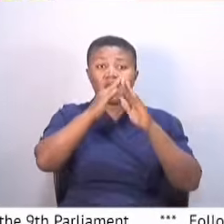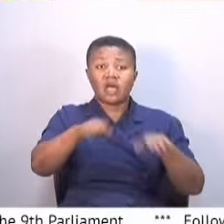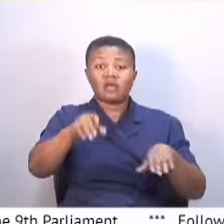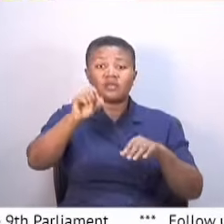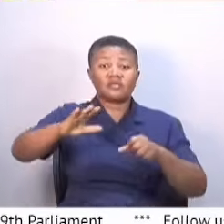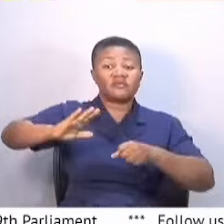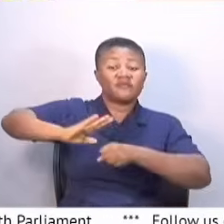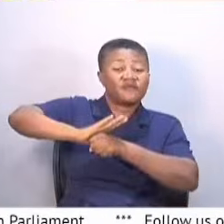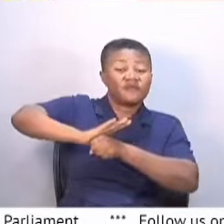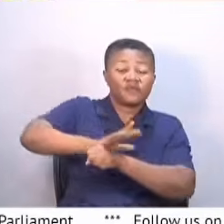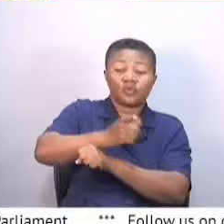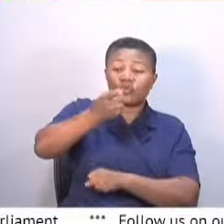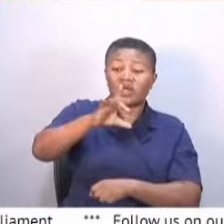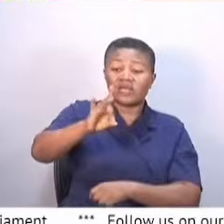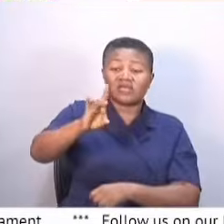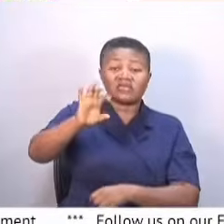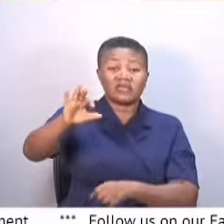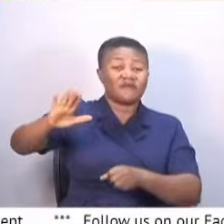business.